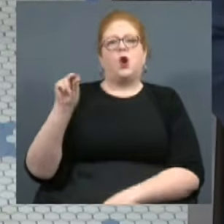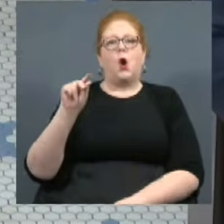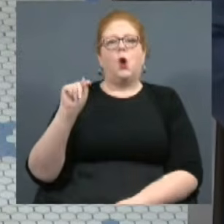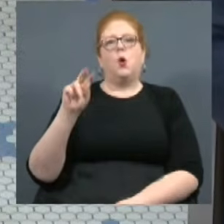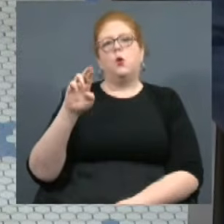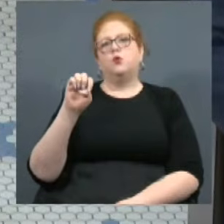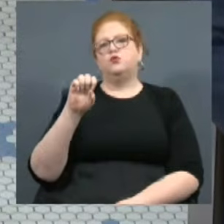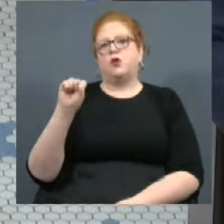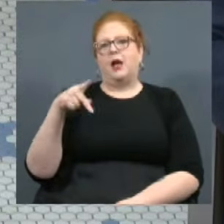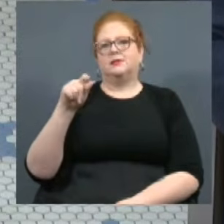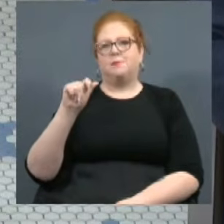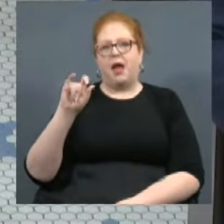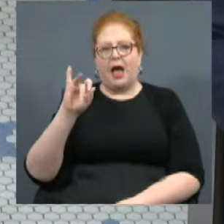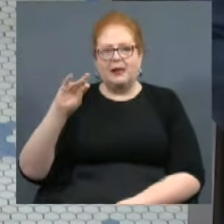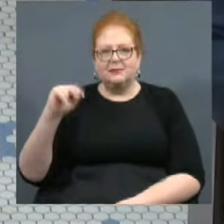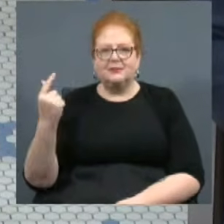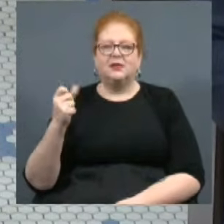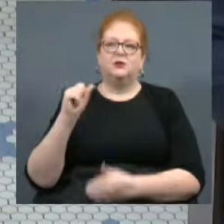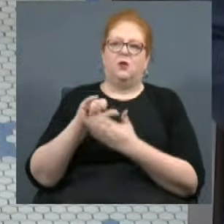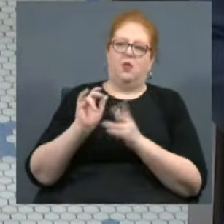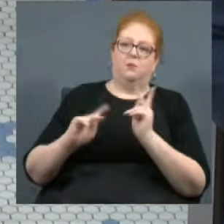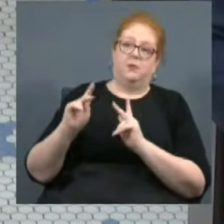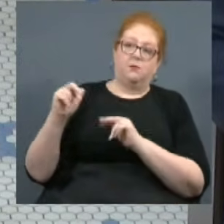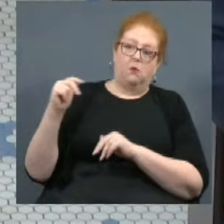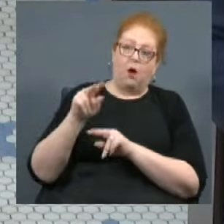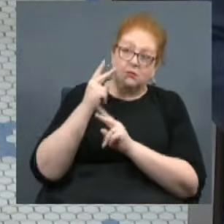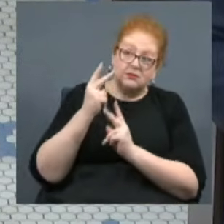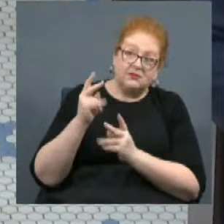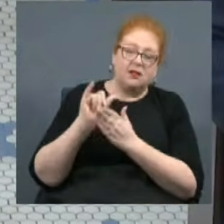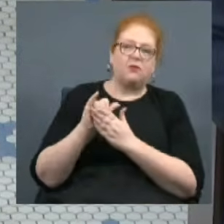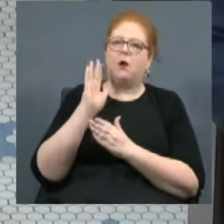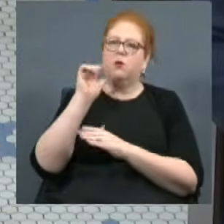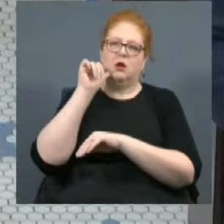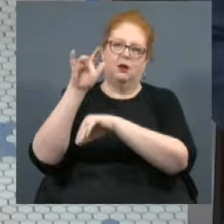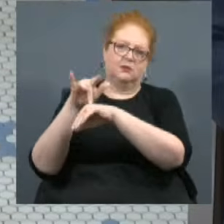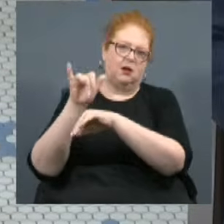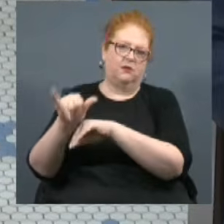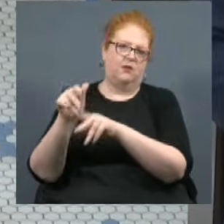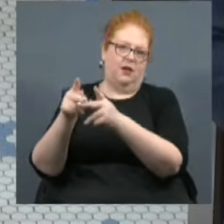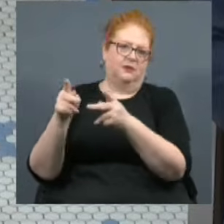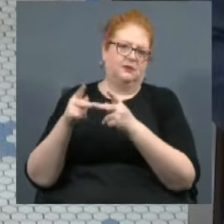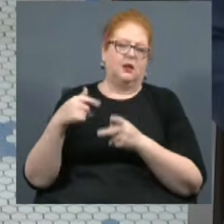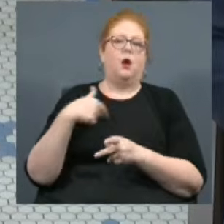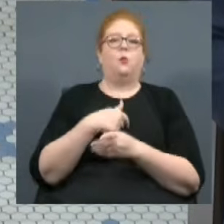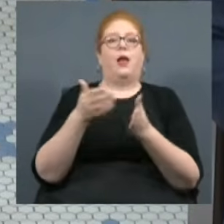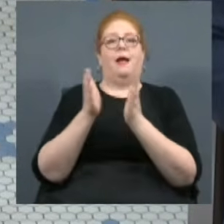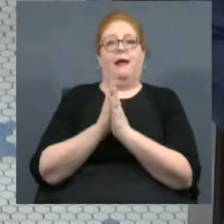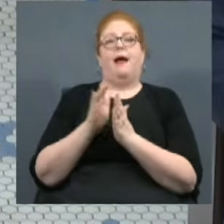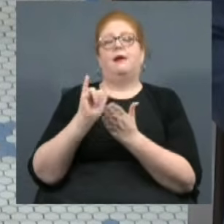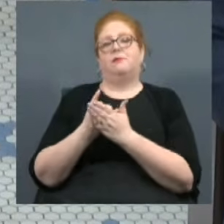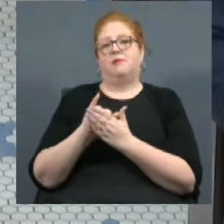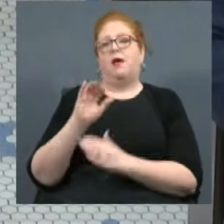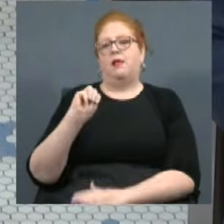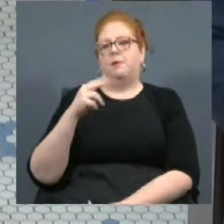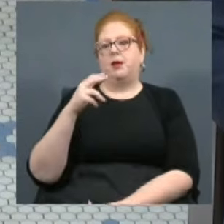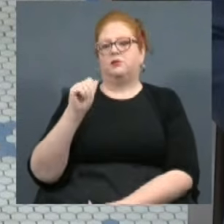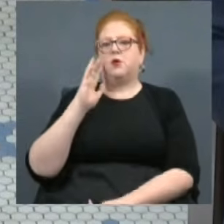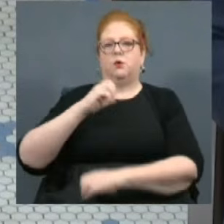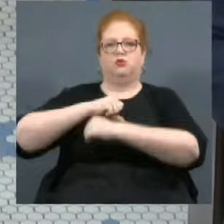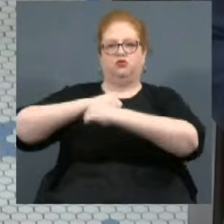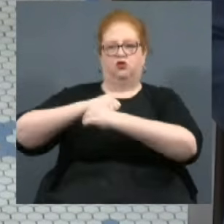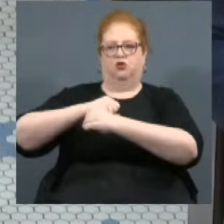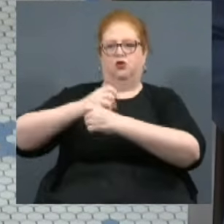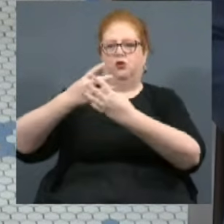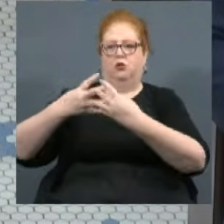signs up so that individuals do not go onto the site. Also, we asked them to secure the site with fencing to close it off. And